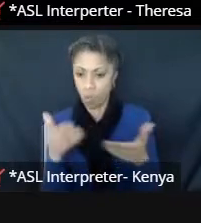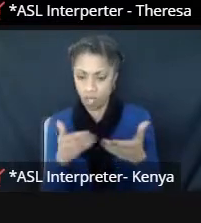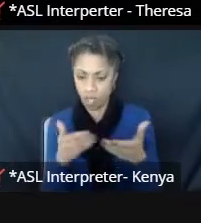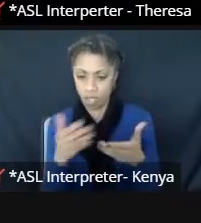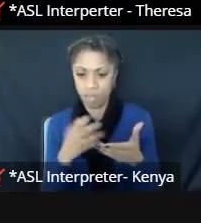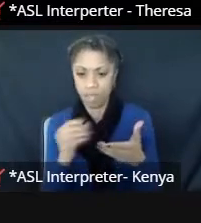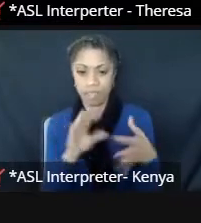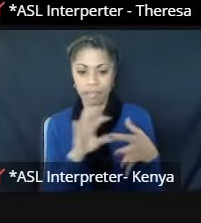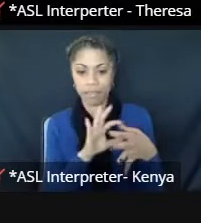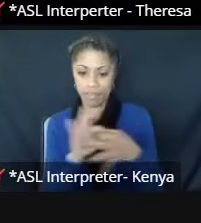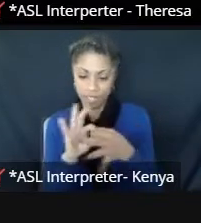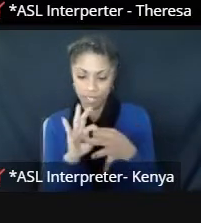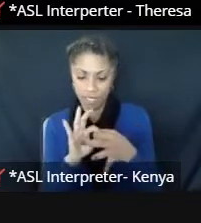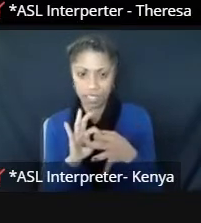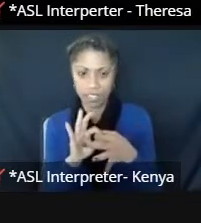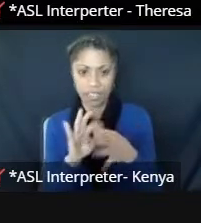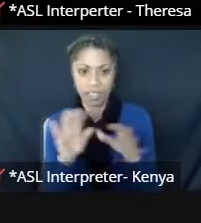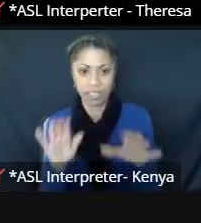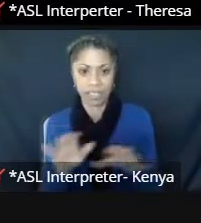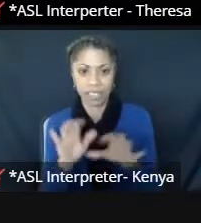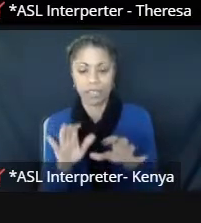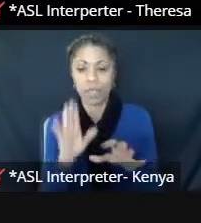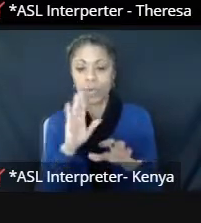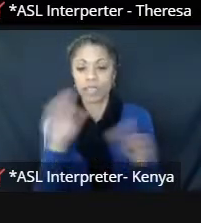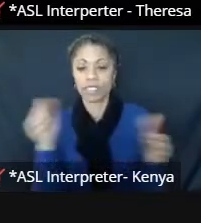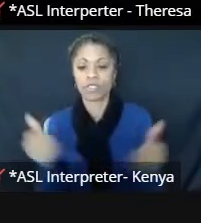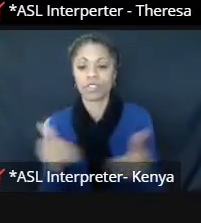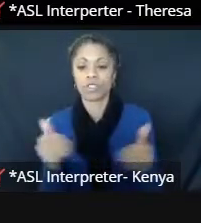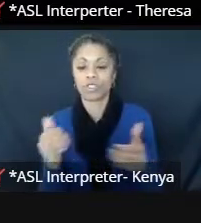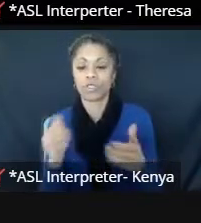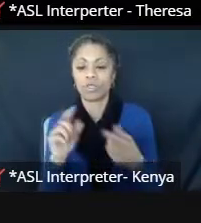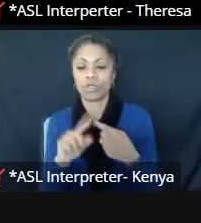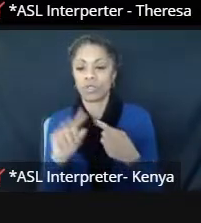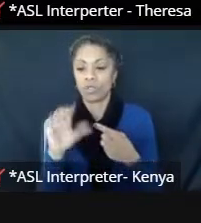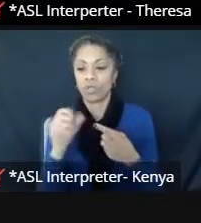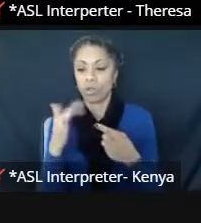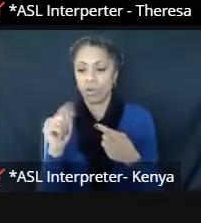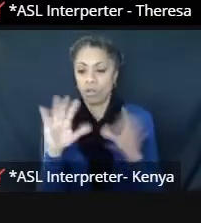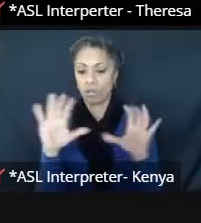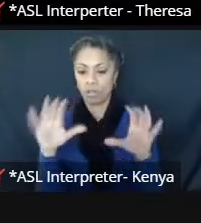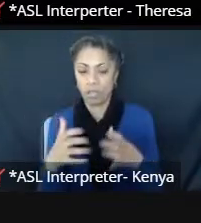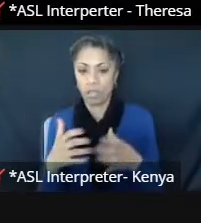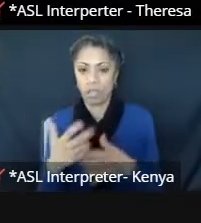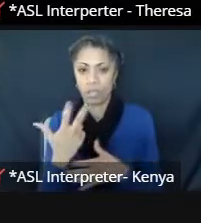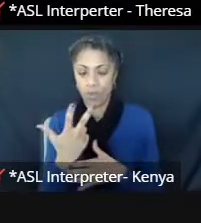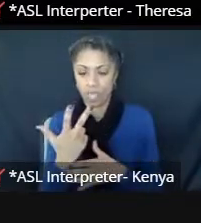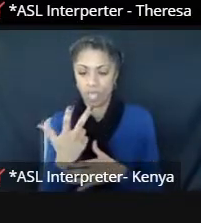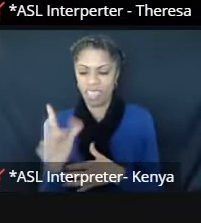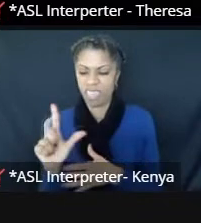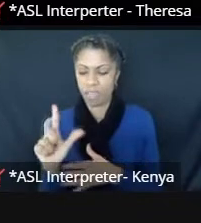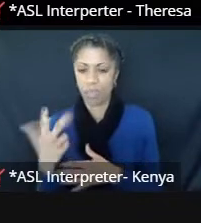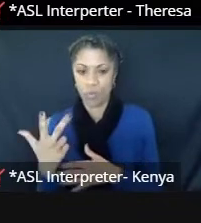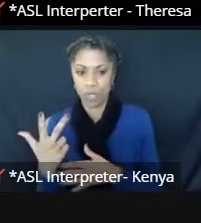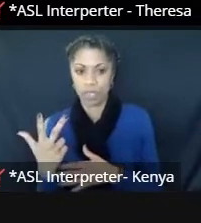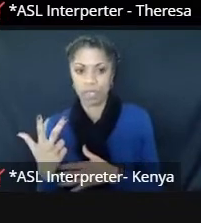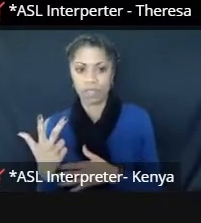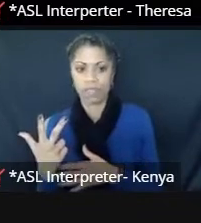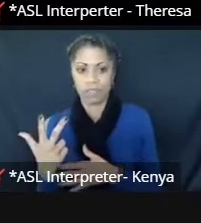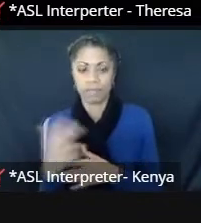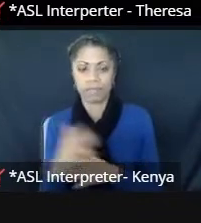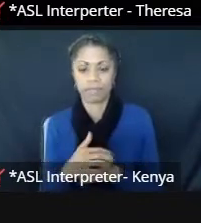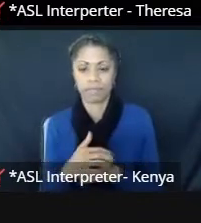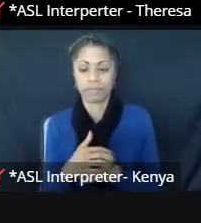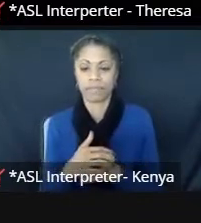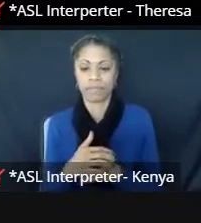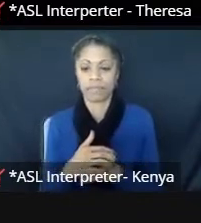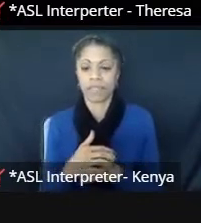activity. We're going to introduce you to cohort 3 of the L3, which we're very excited to do today. We'll have